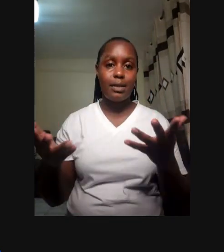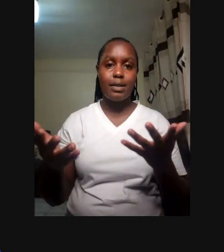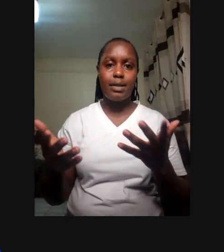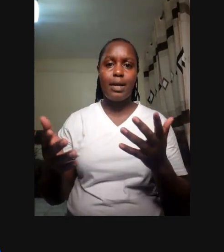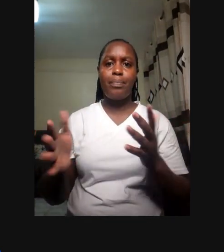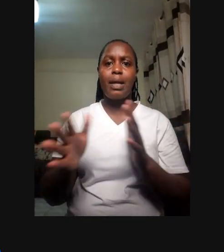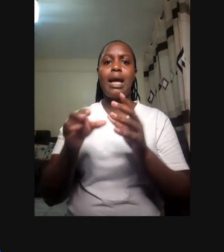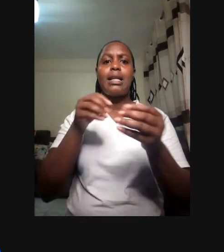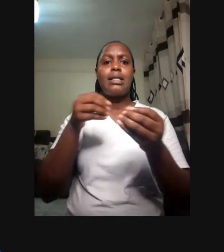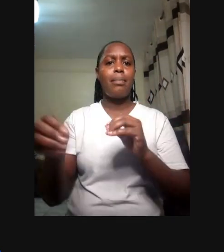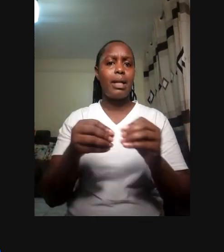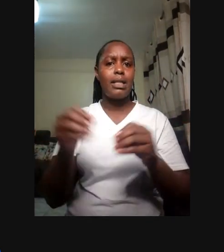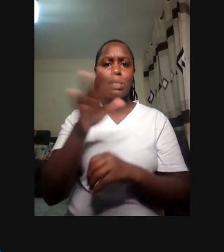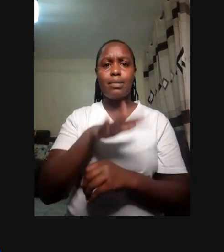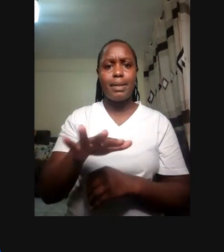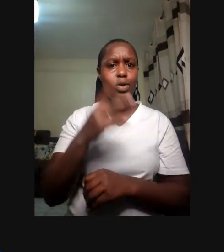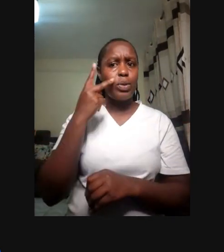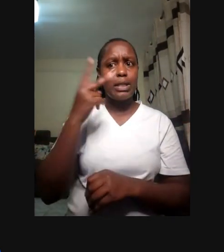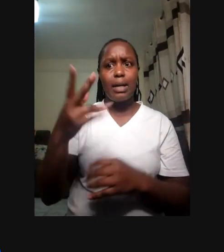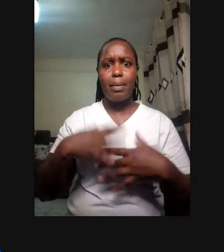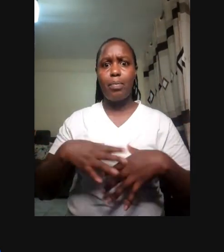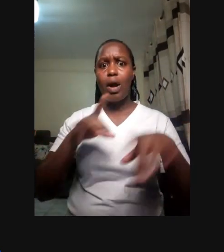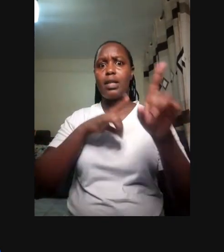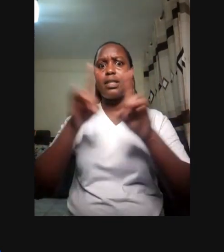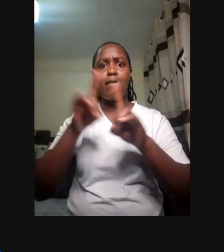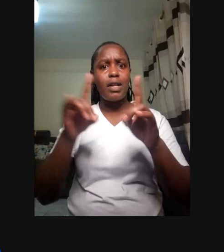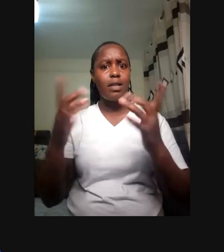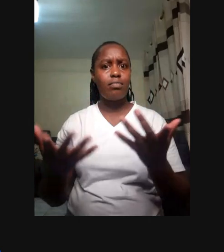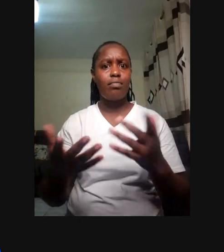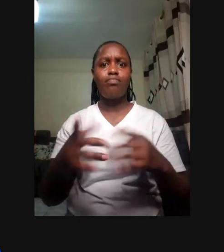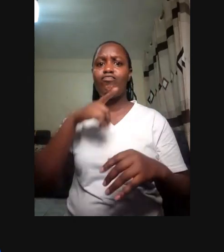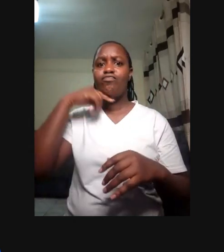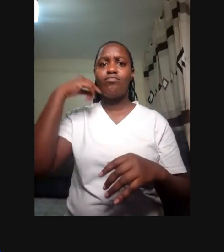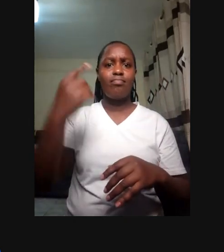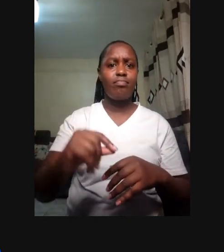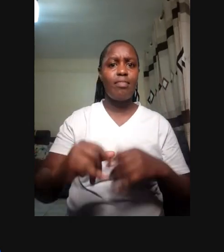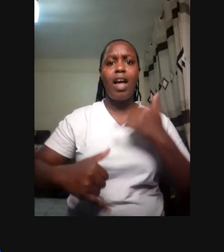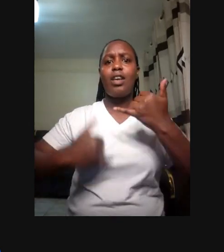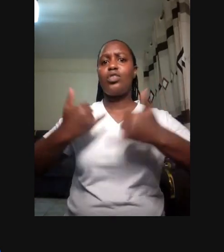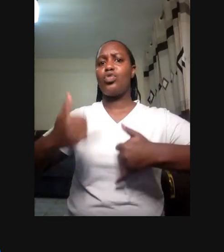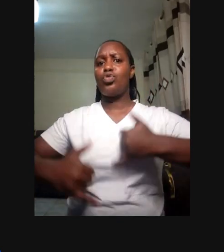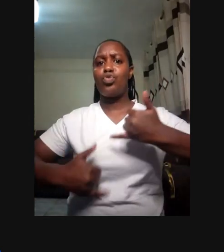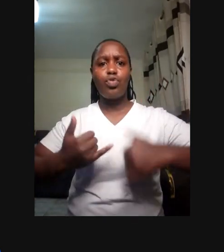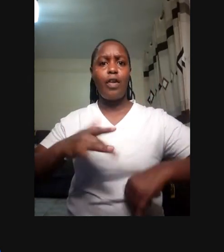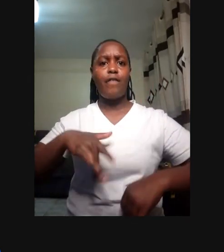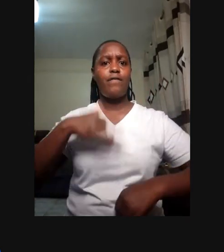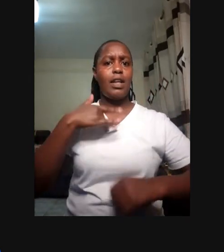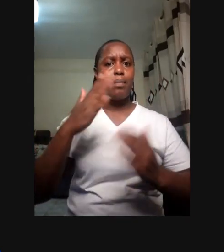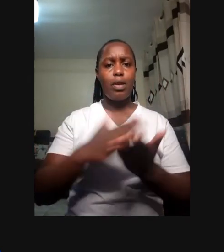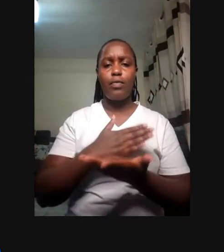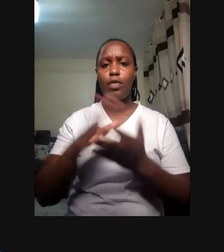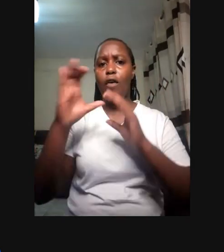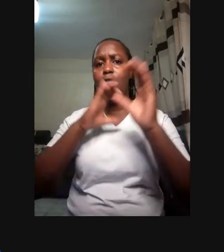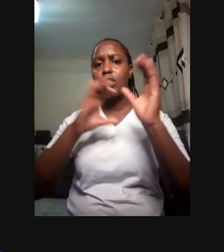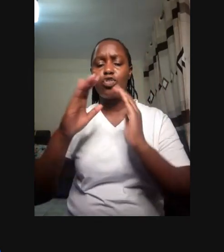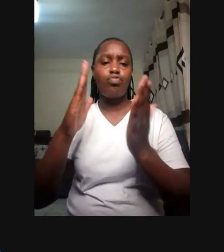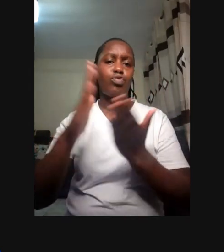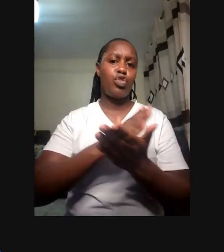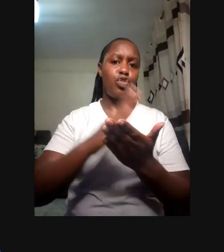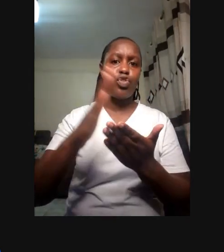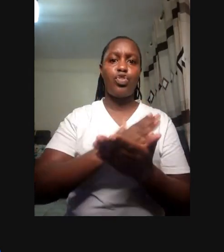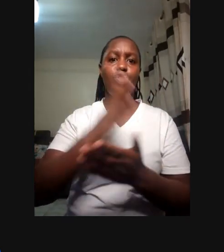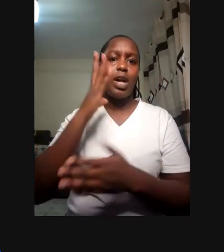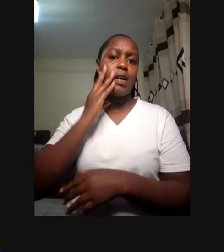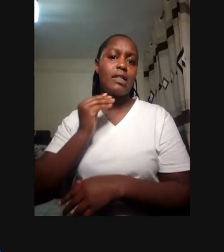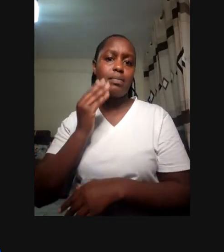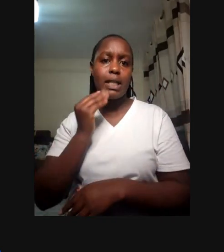space who are traveling. They are having fun. They're being part of conversations. They are sharing their experiences. They are sharing what they're